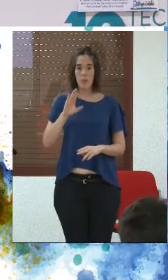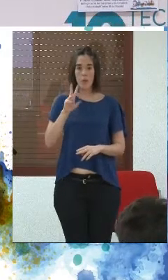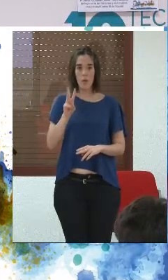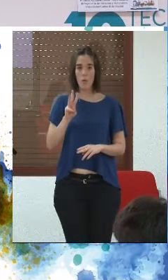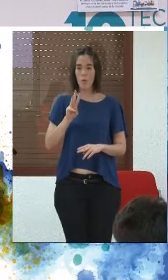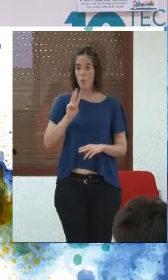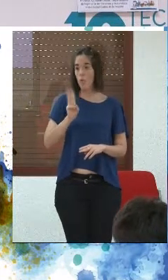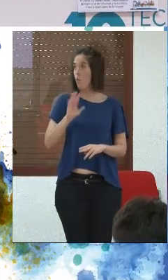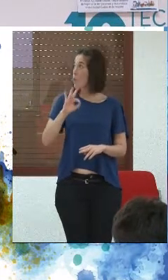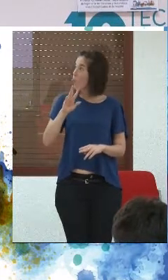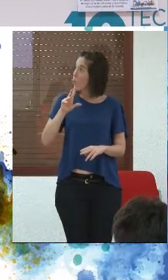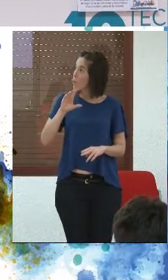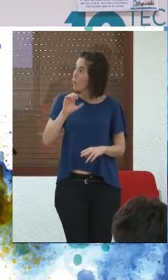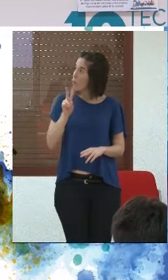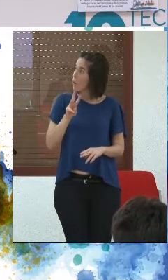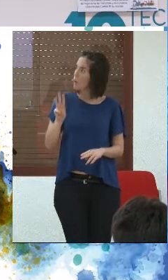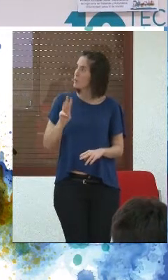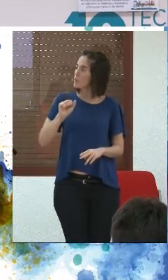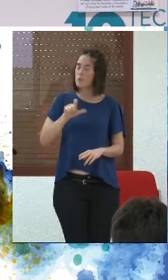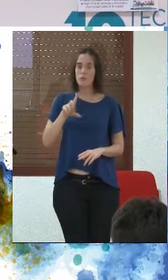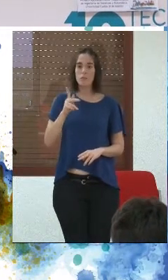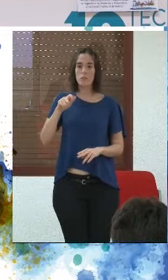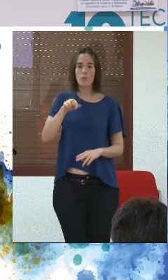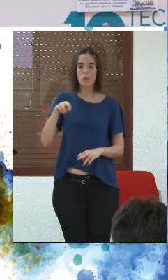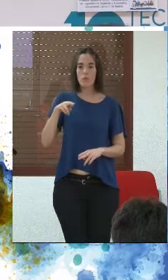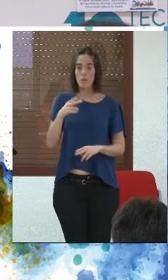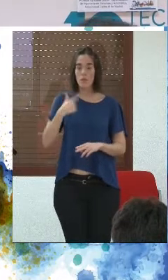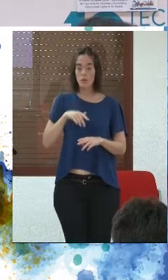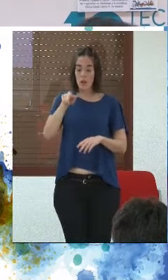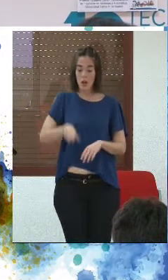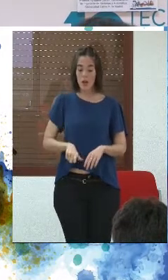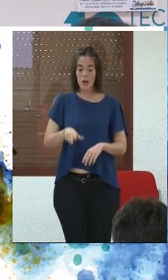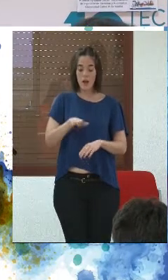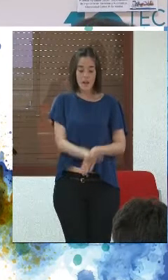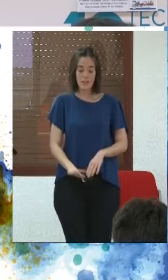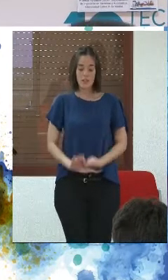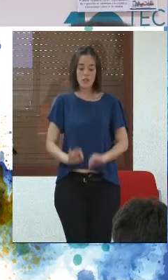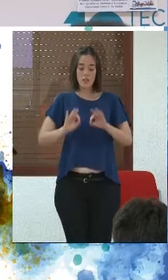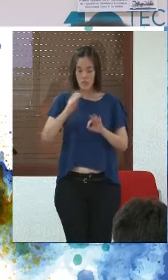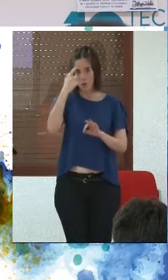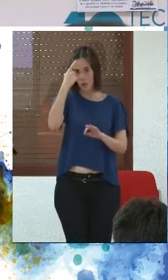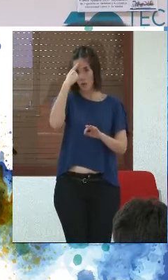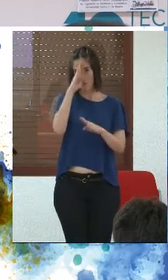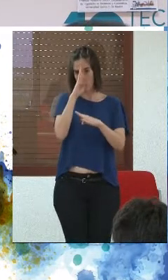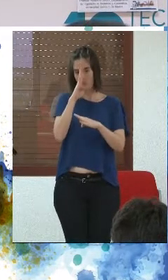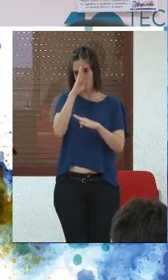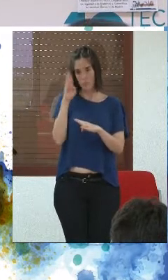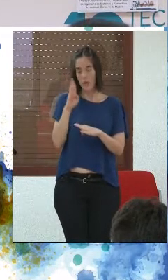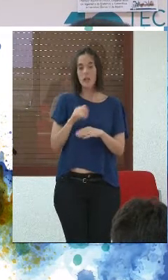for rehabilitation and the training of the gait of children with cerebral palsy.